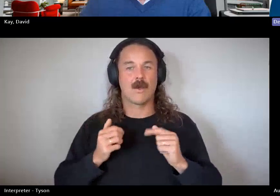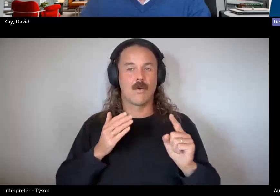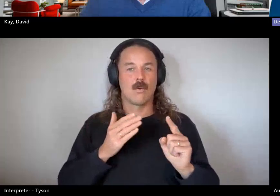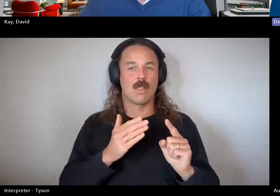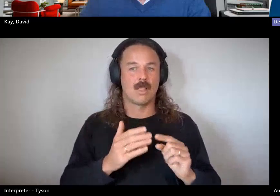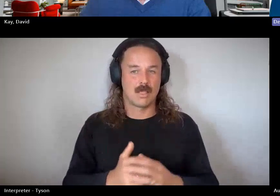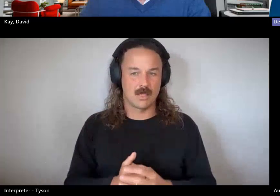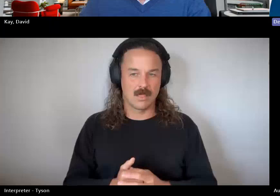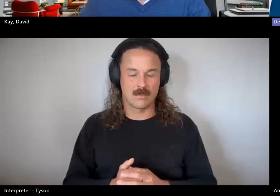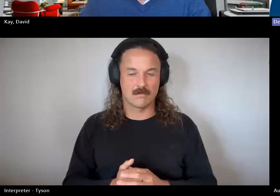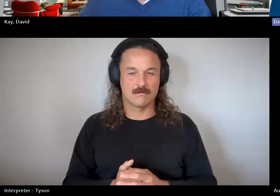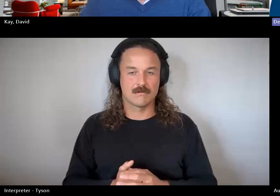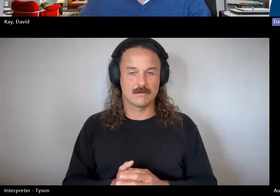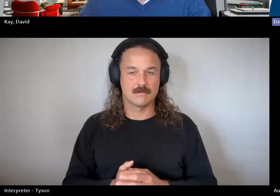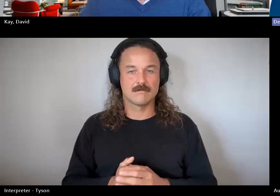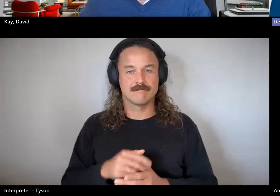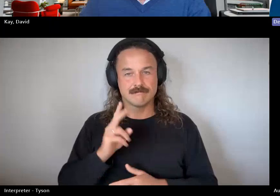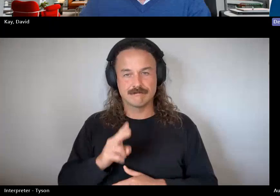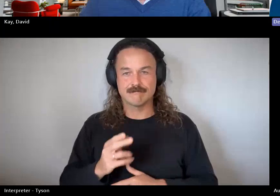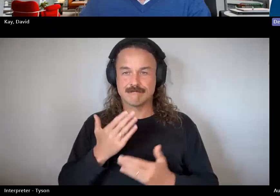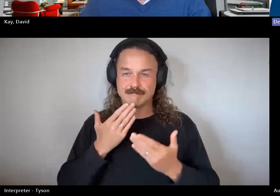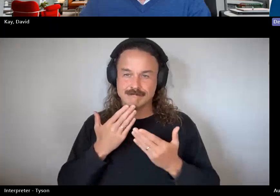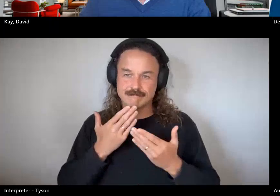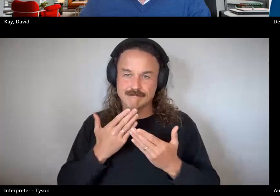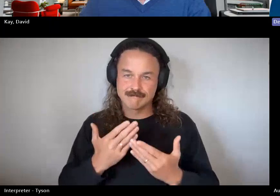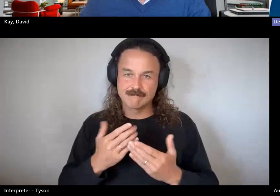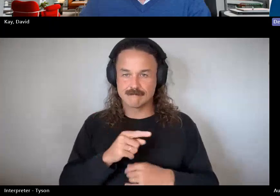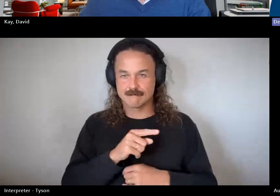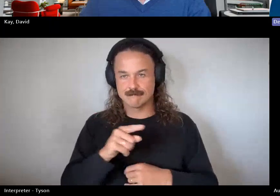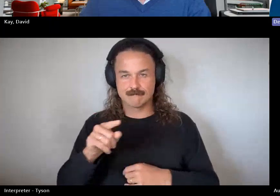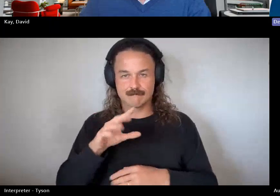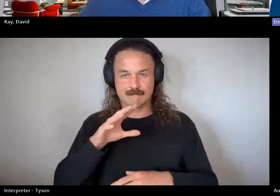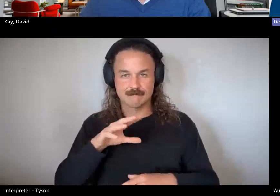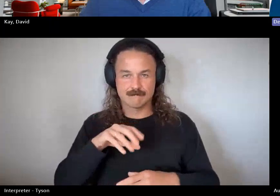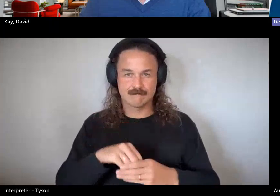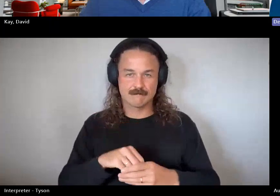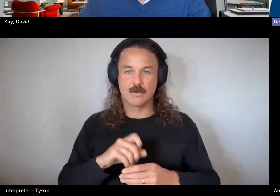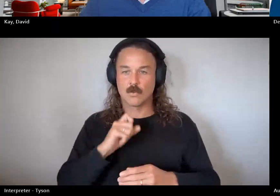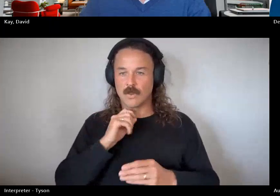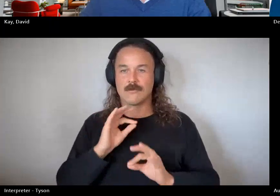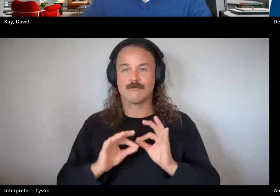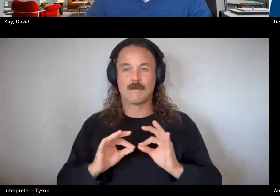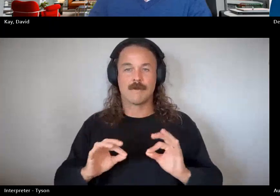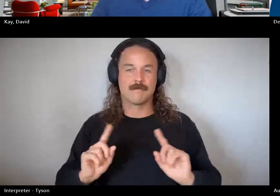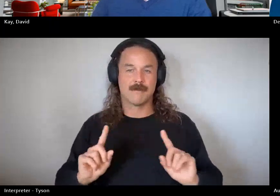again, thanks so much everyone for being involved, and I'll end it there. Thank you.